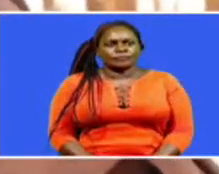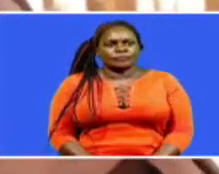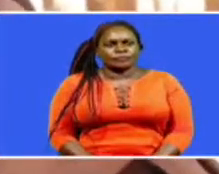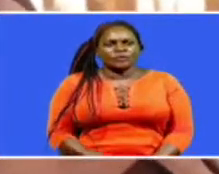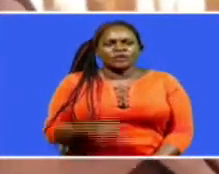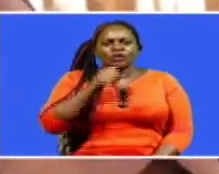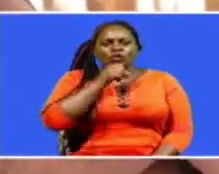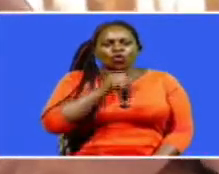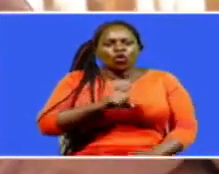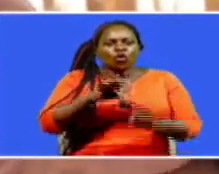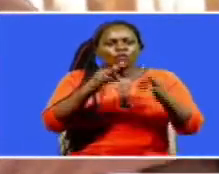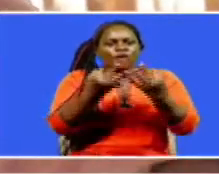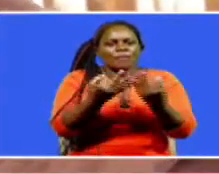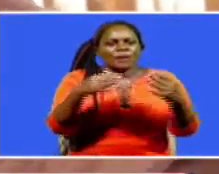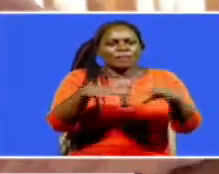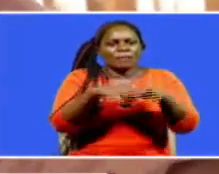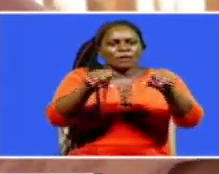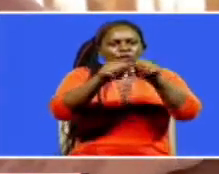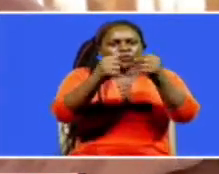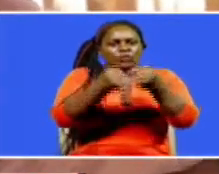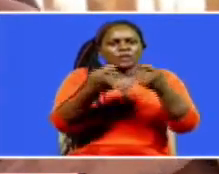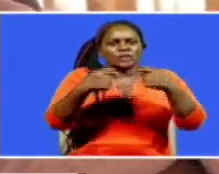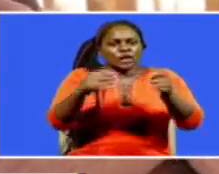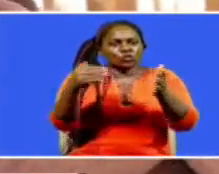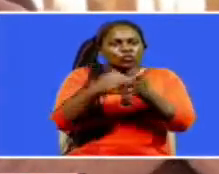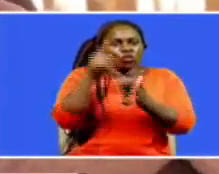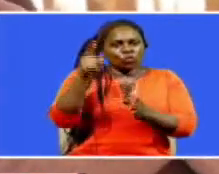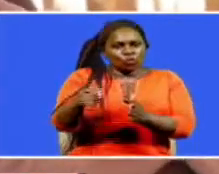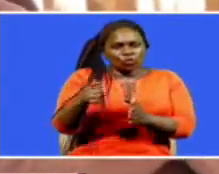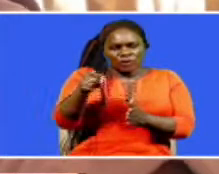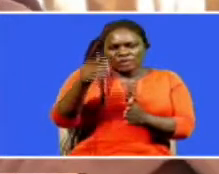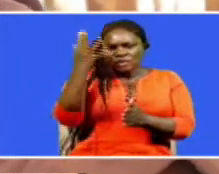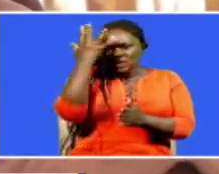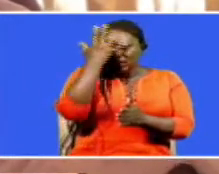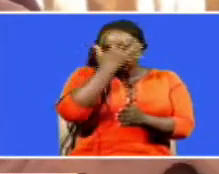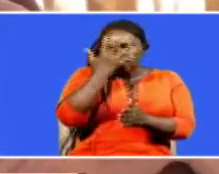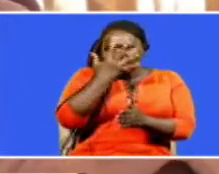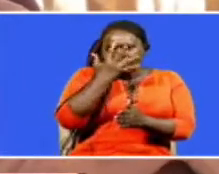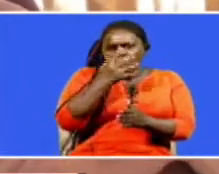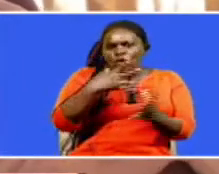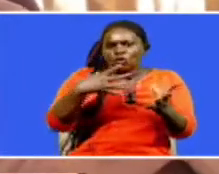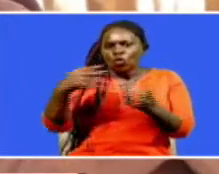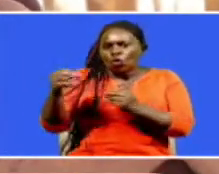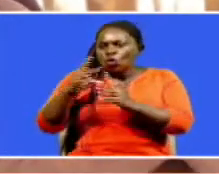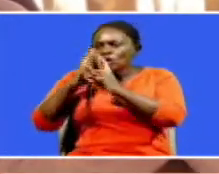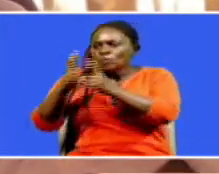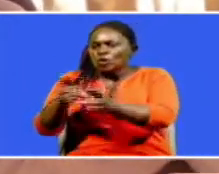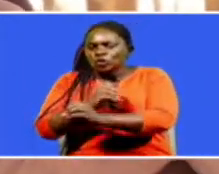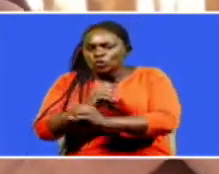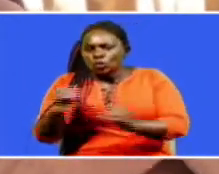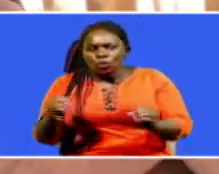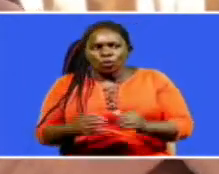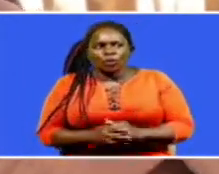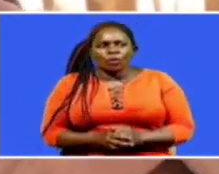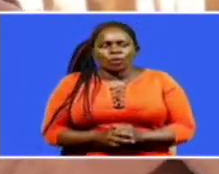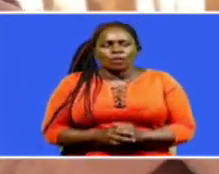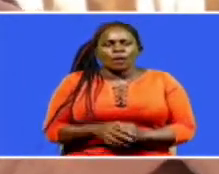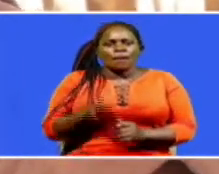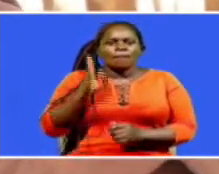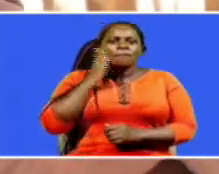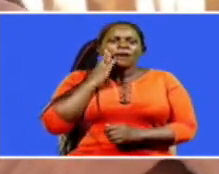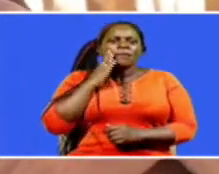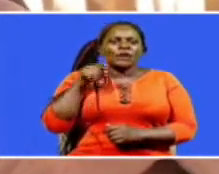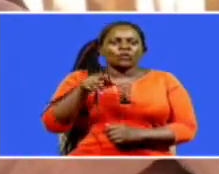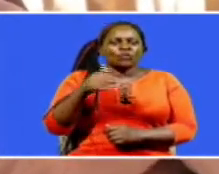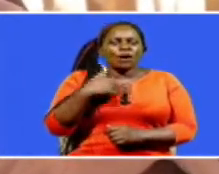The elders of the family and the whole society will try to stop you, saying it is a shame there is no need to publicize it. As the mother, you